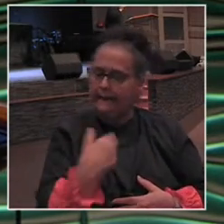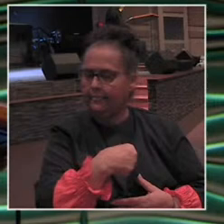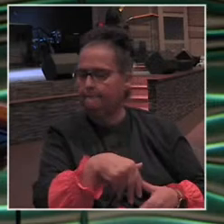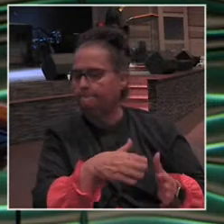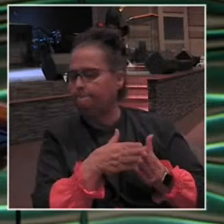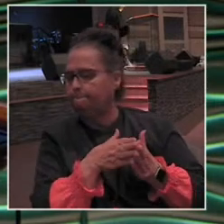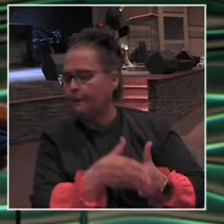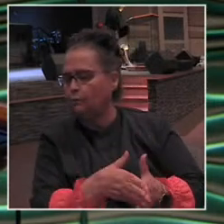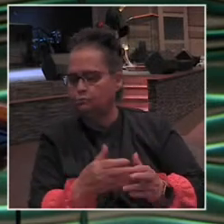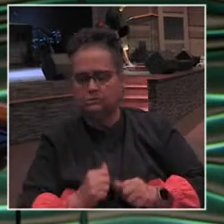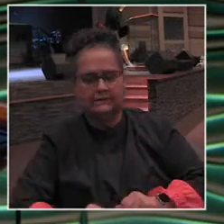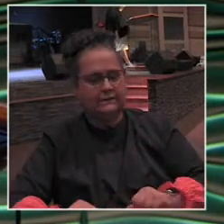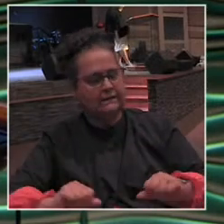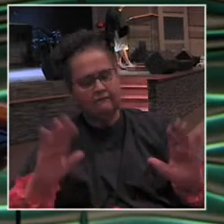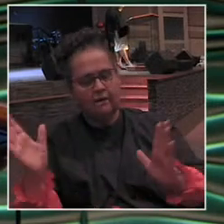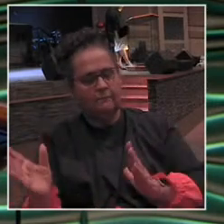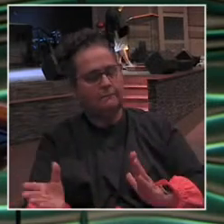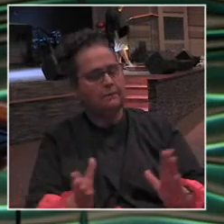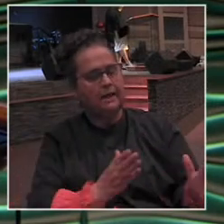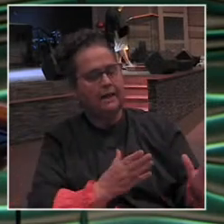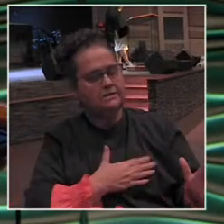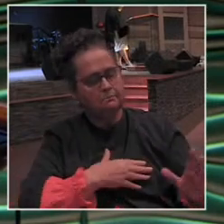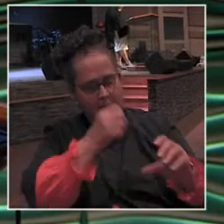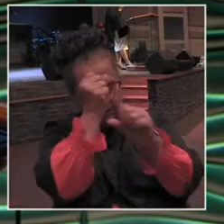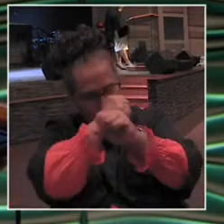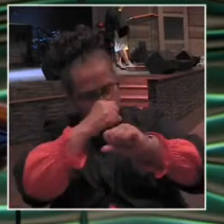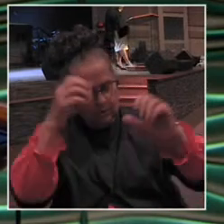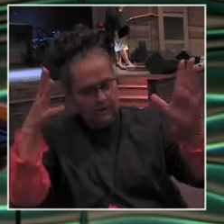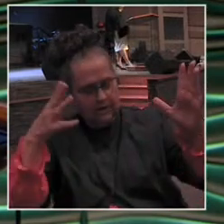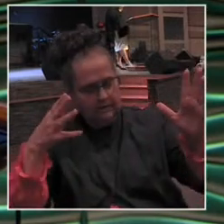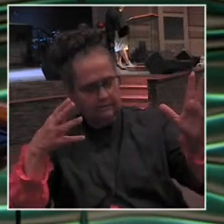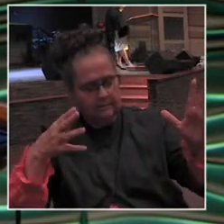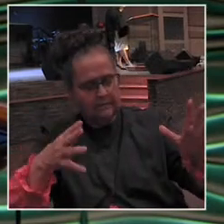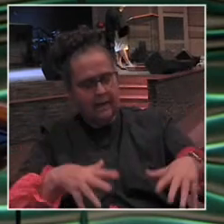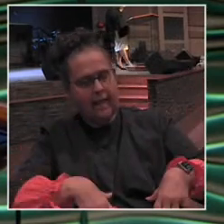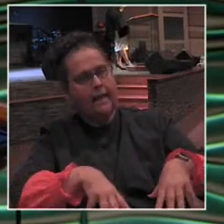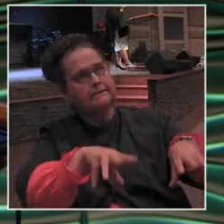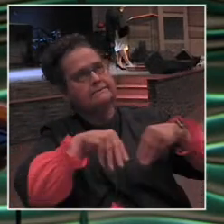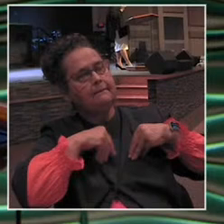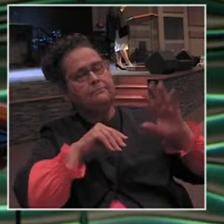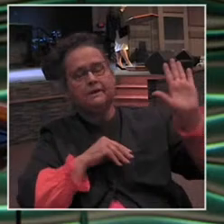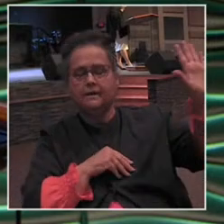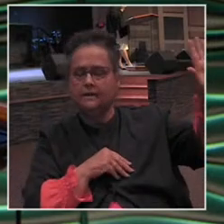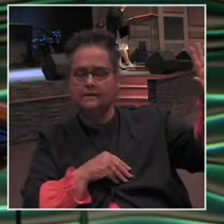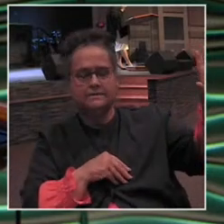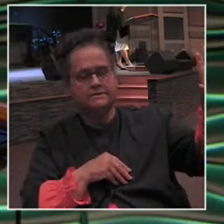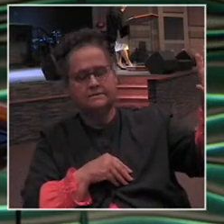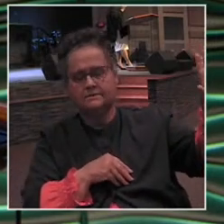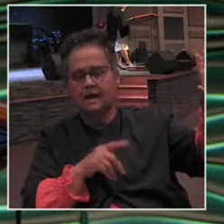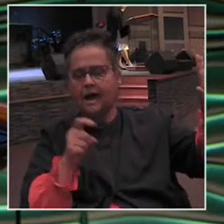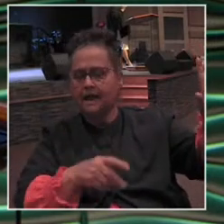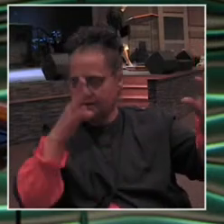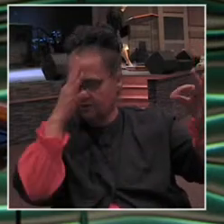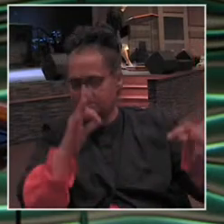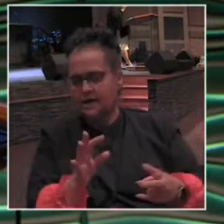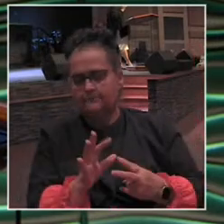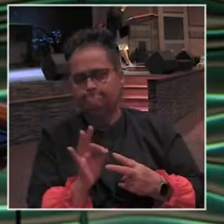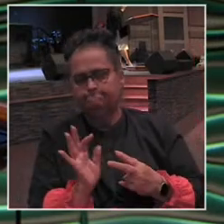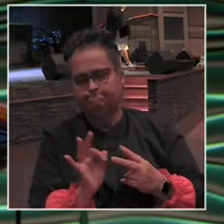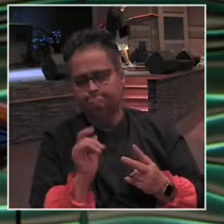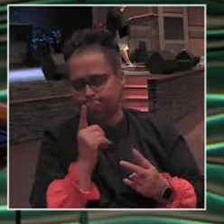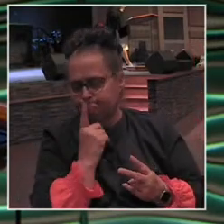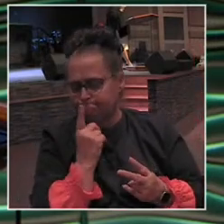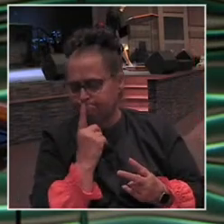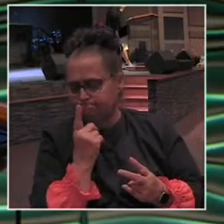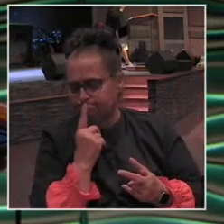boat, sacrifice my plans, my dreams, and pick up his. I had to make a choice.